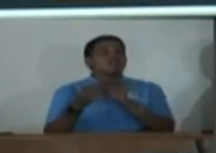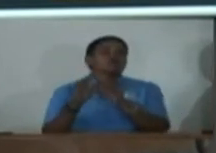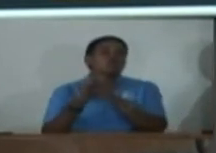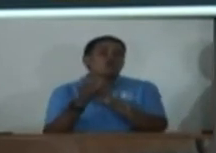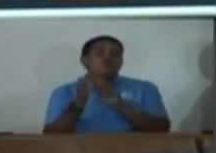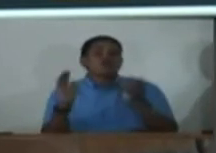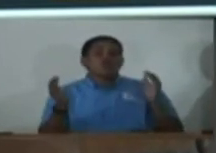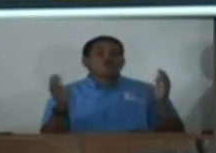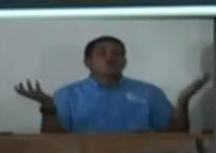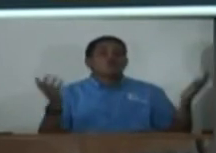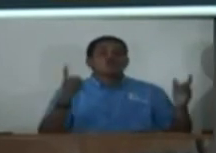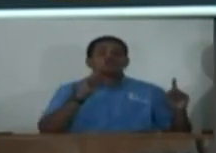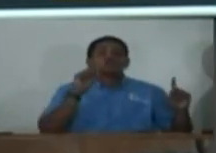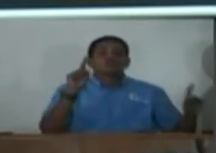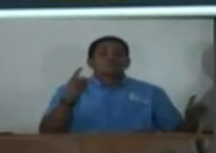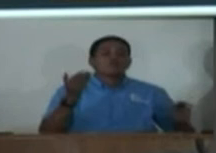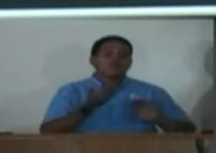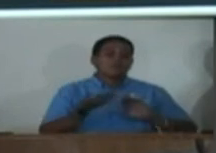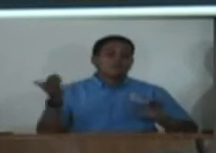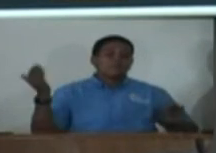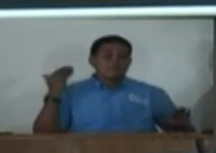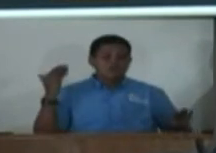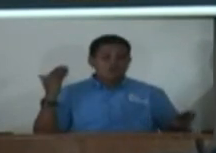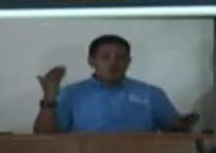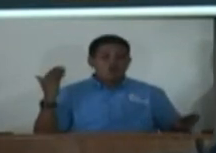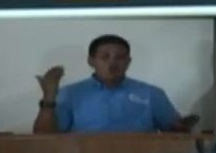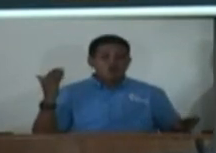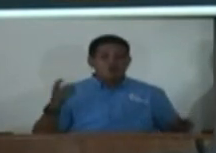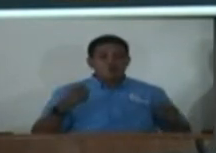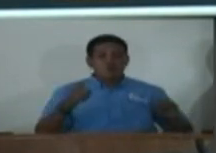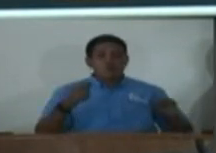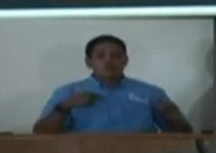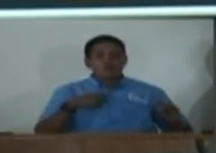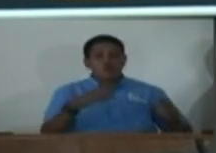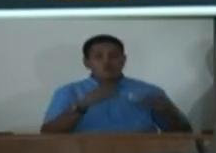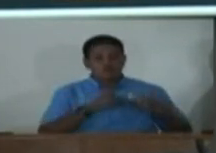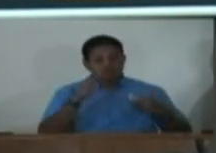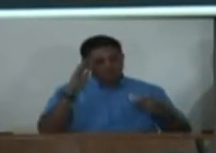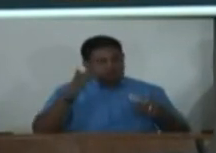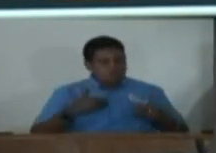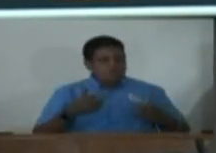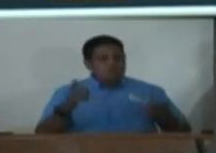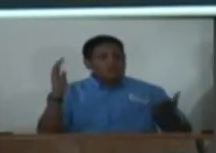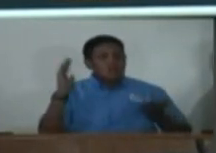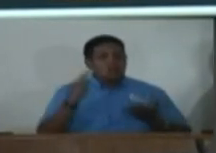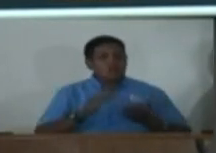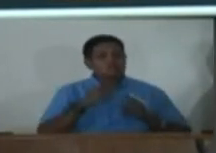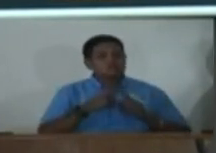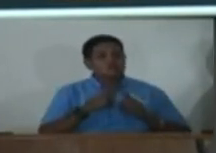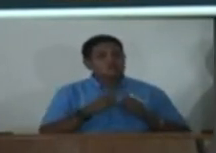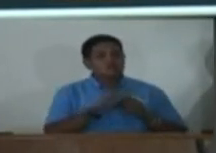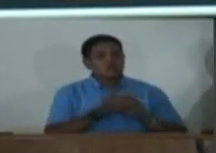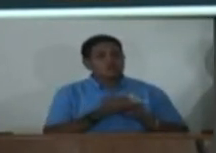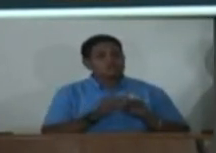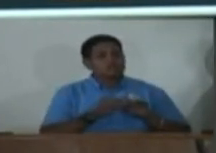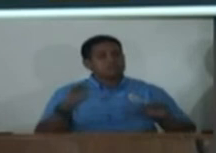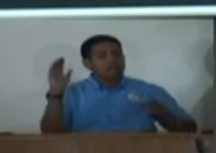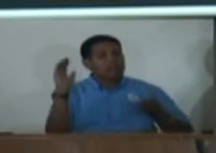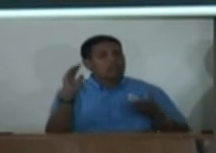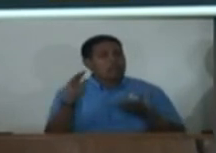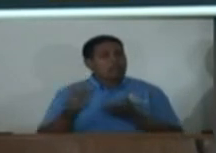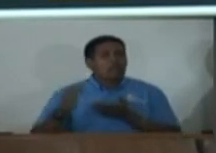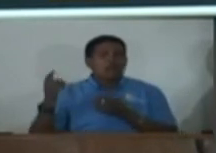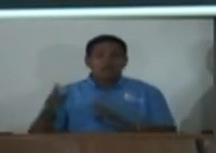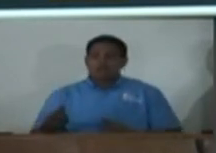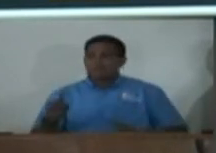versus what was reported before. So while we welcome the fall in the positivity rate and the number